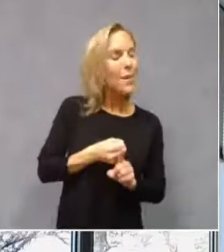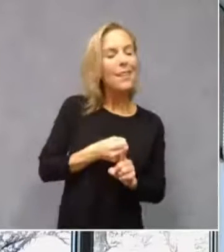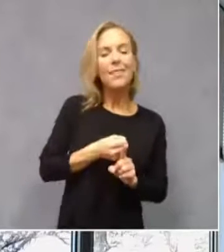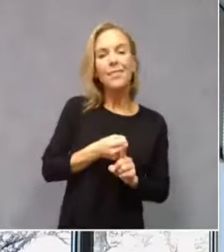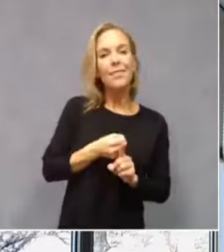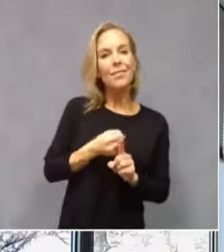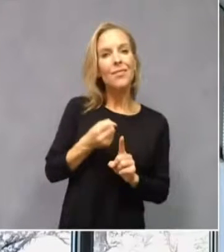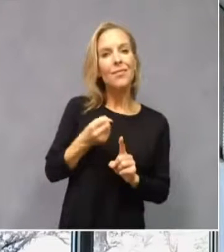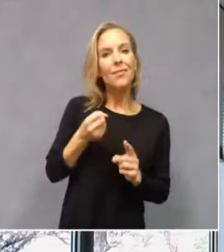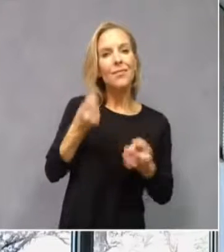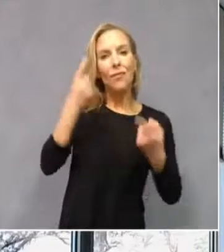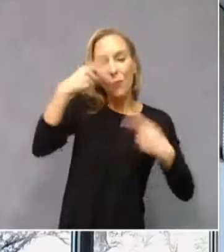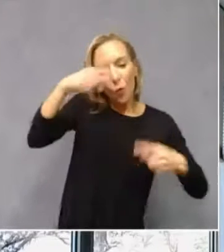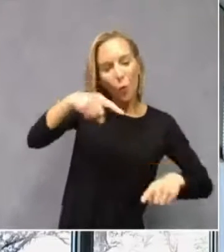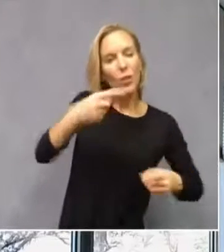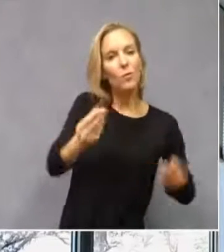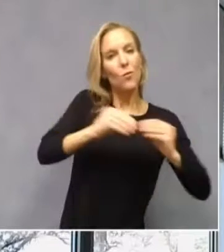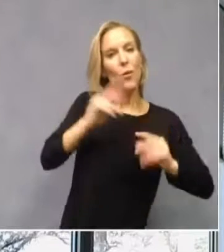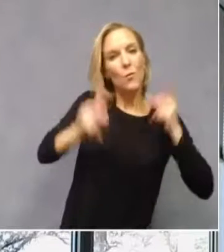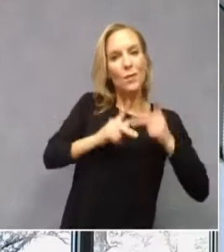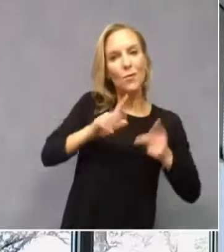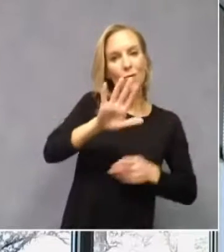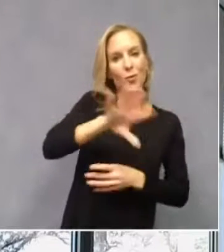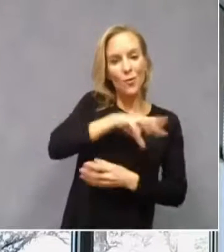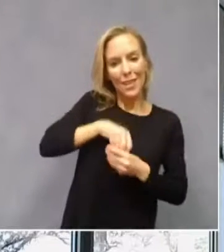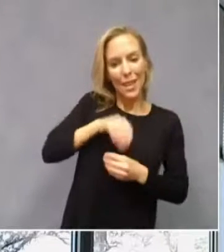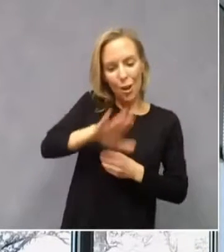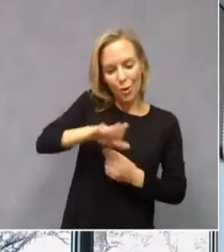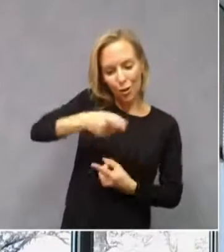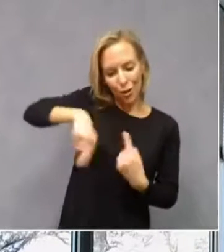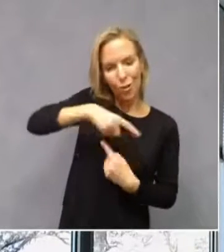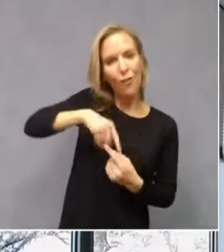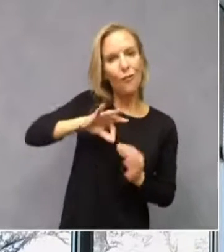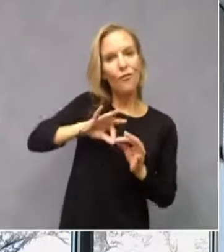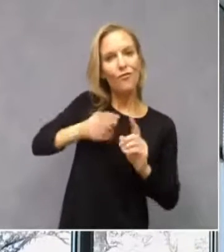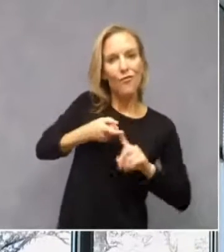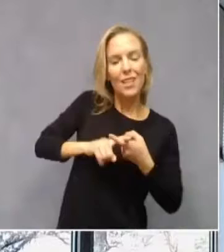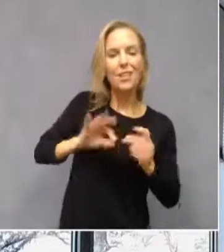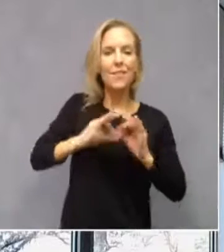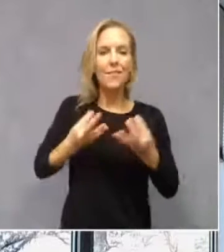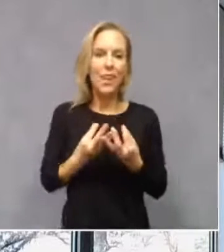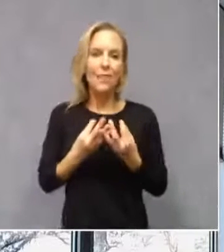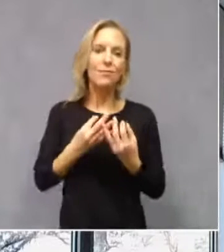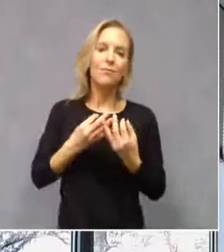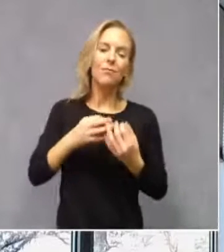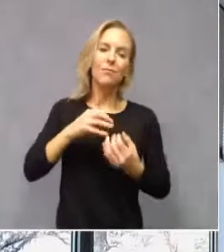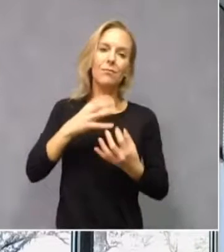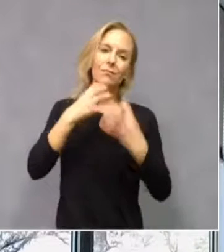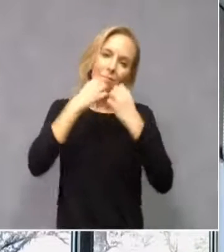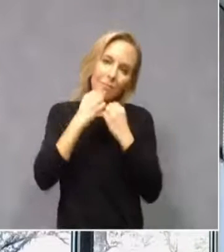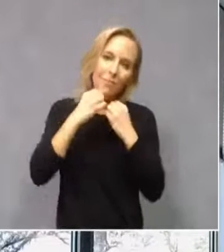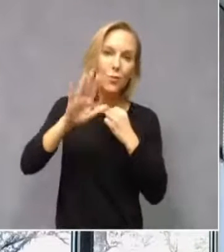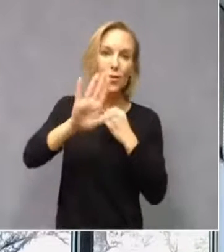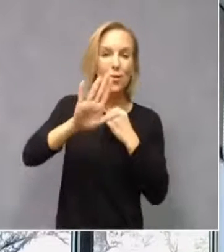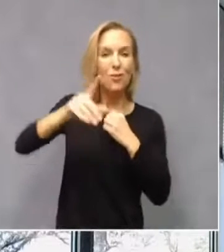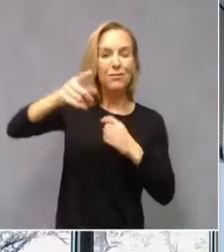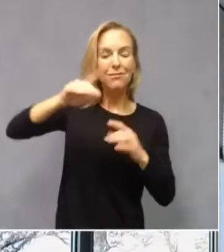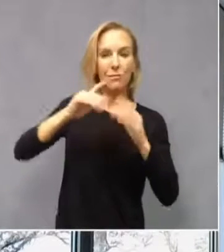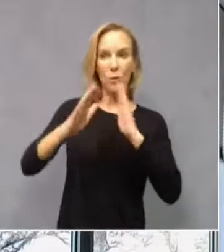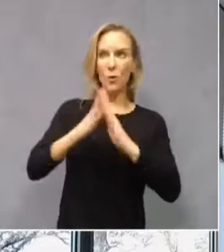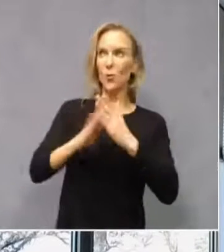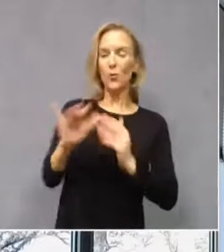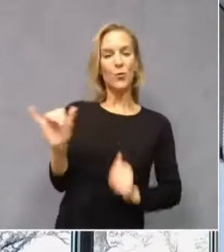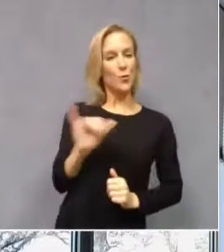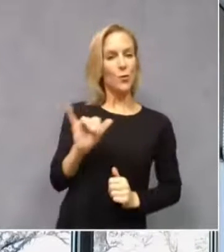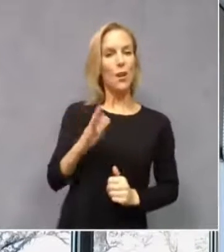people, both in your immediate circle of friends and family and people you love and care about, but your broader community. And the final message I'm